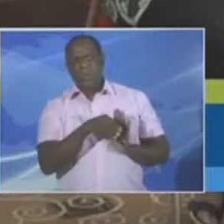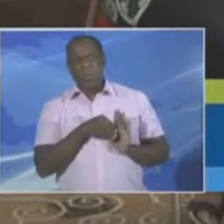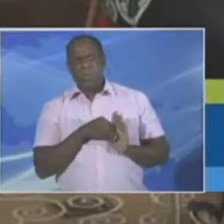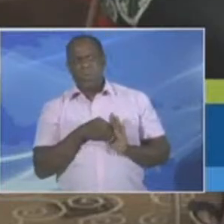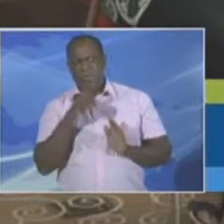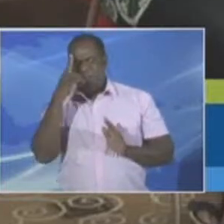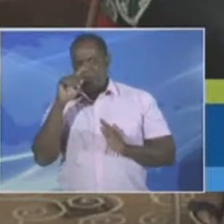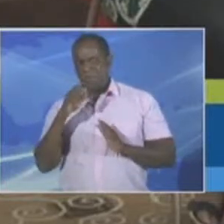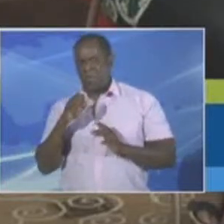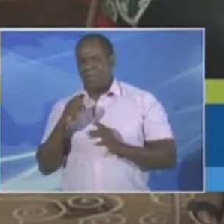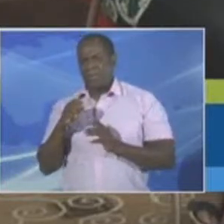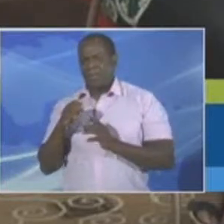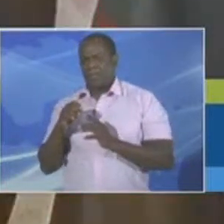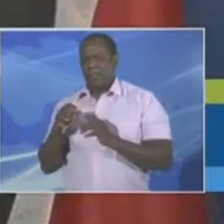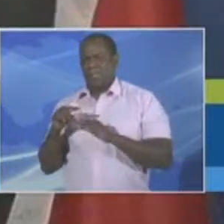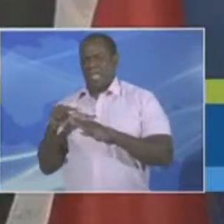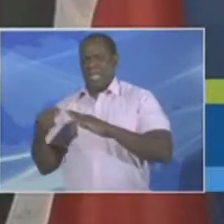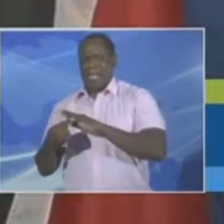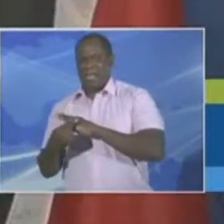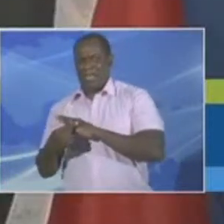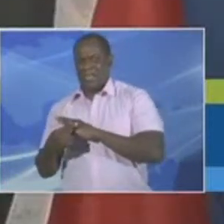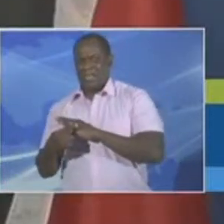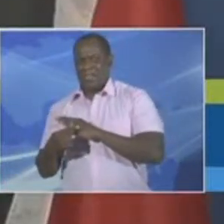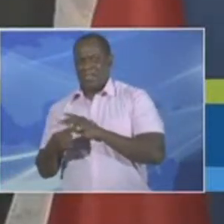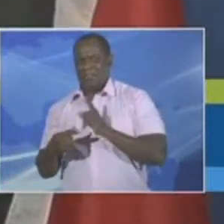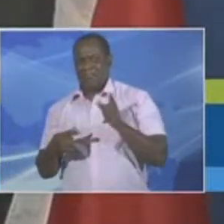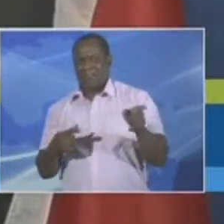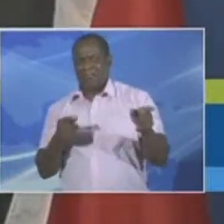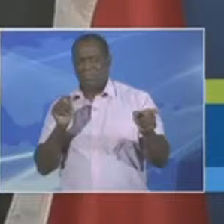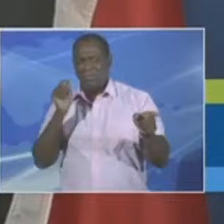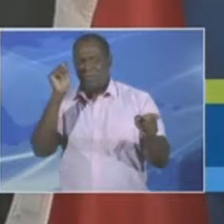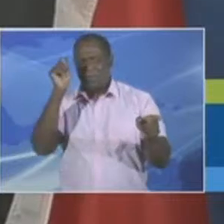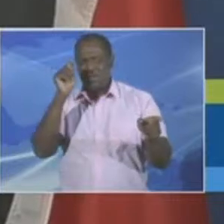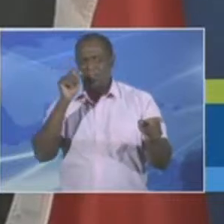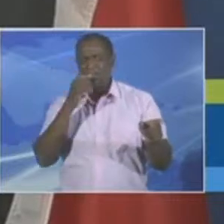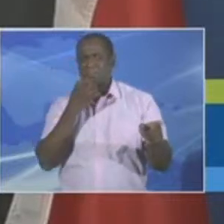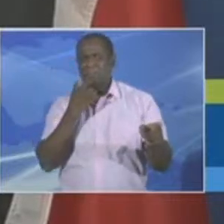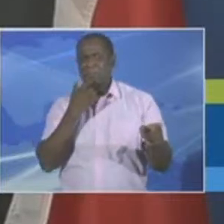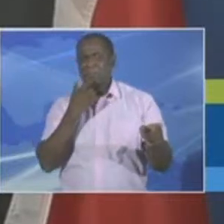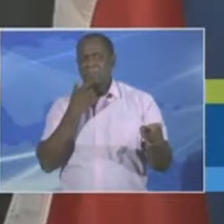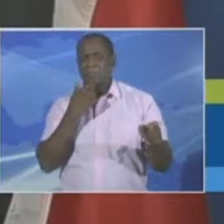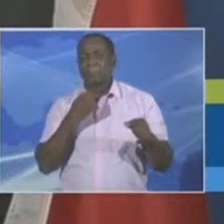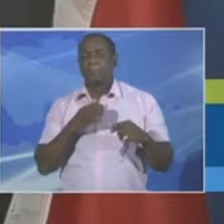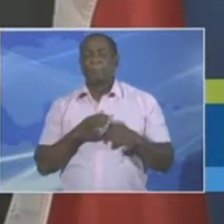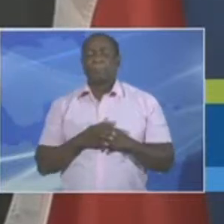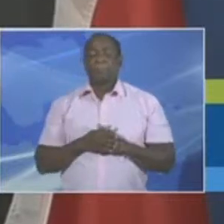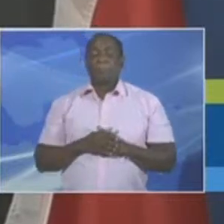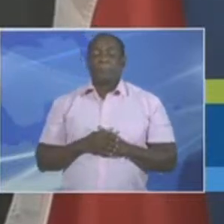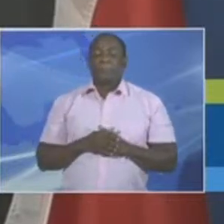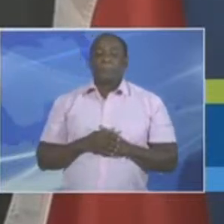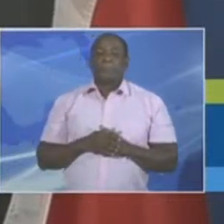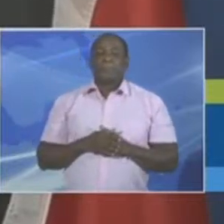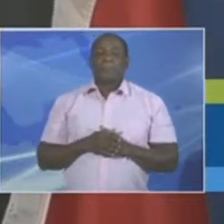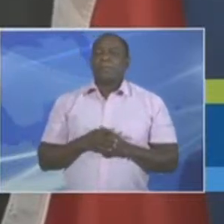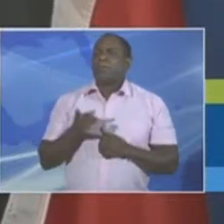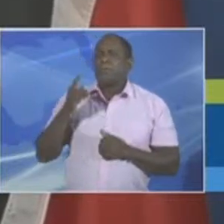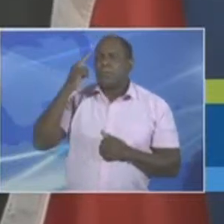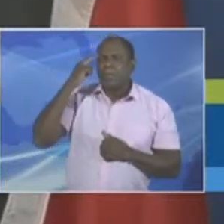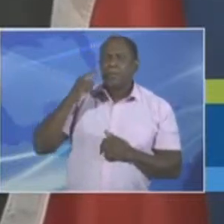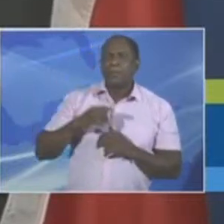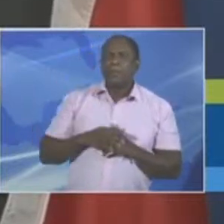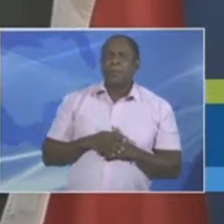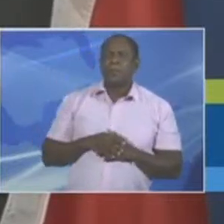thoughts on that? There are a lot of people in Guyana, and I am not really distracted